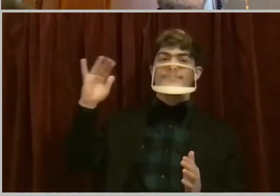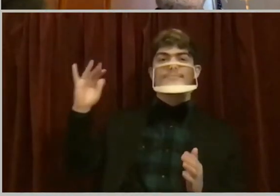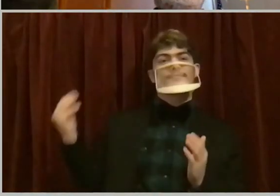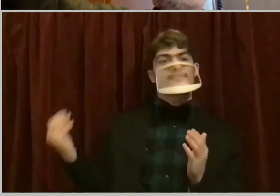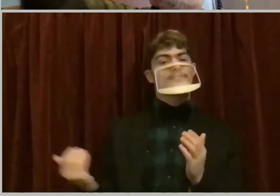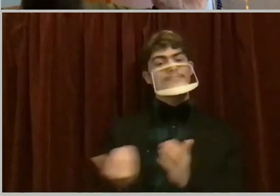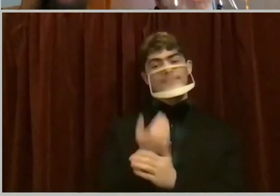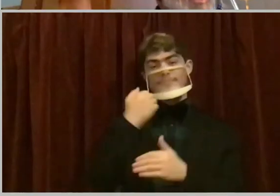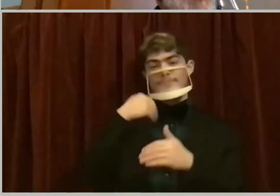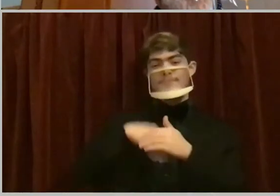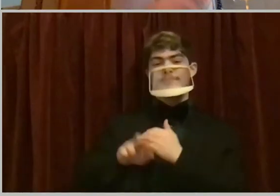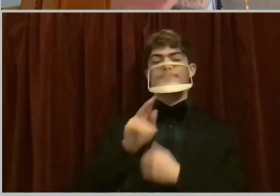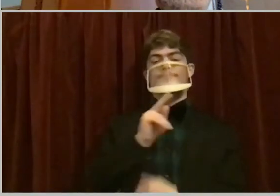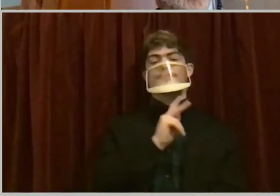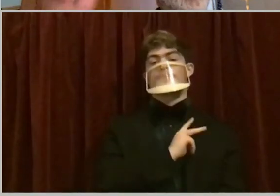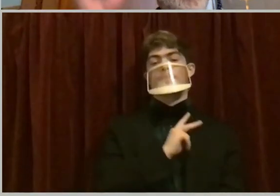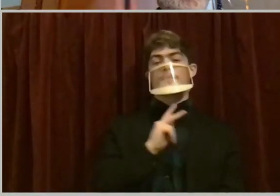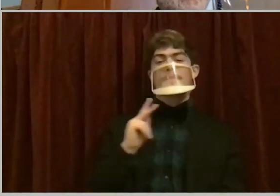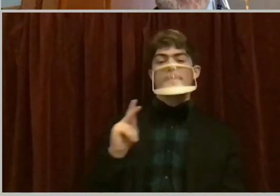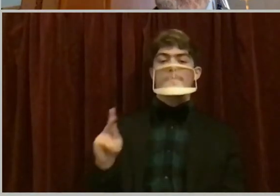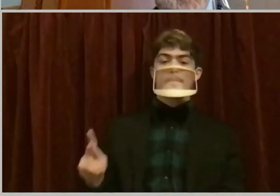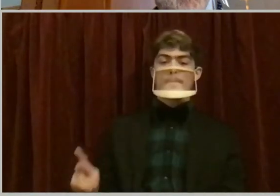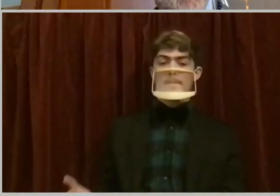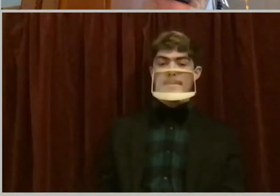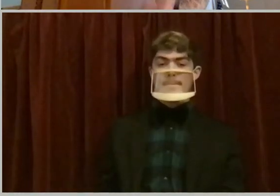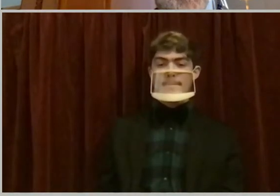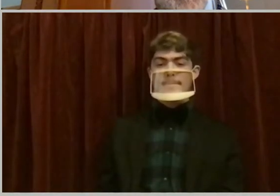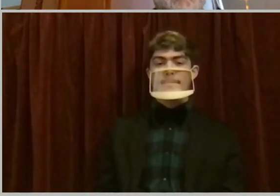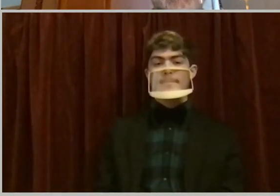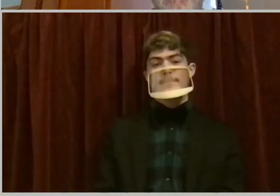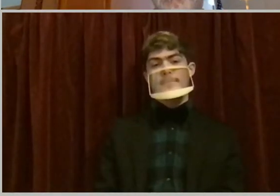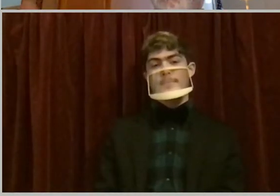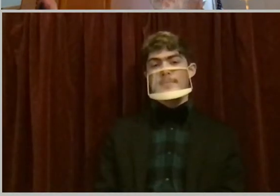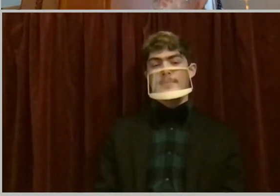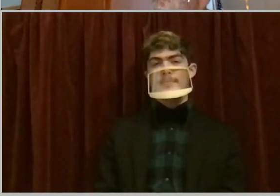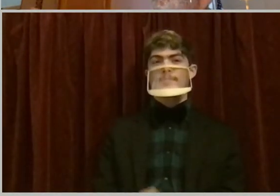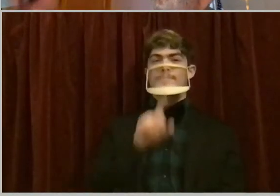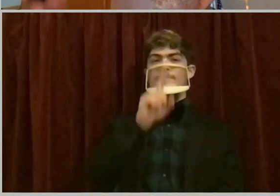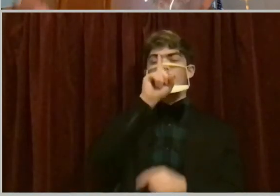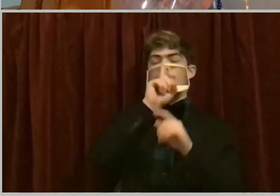to the newborn King. Silent